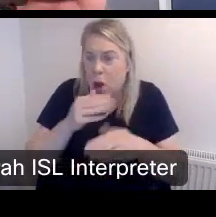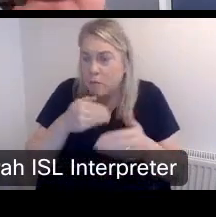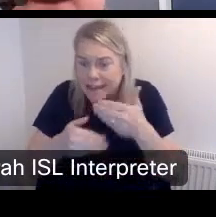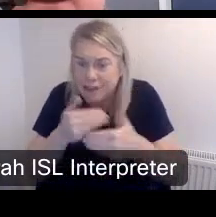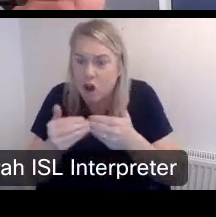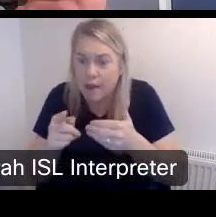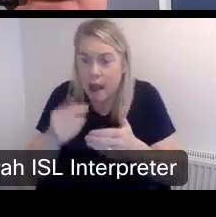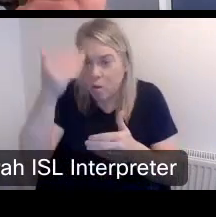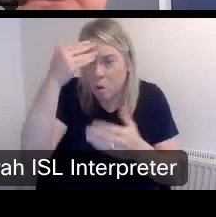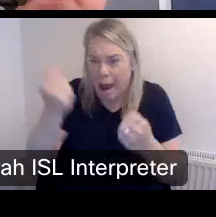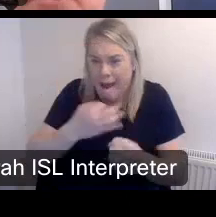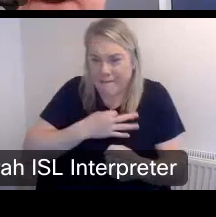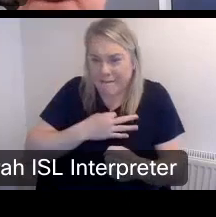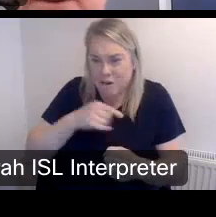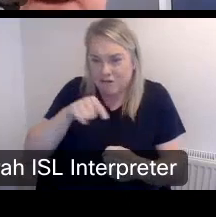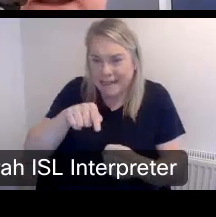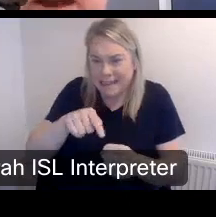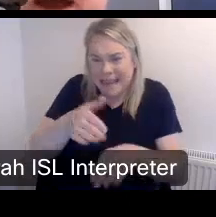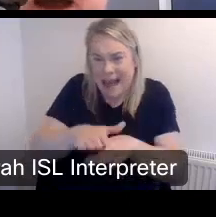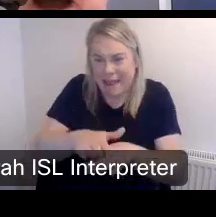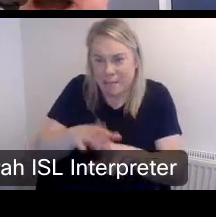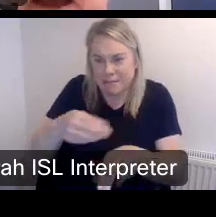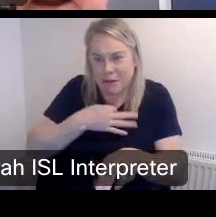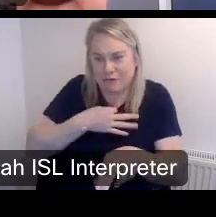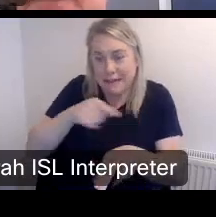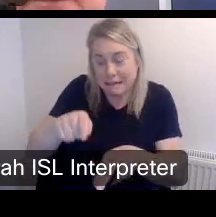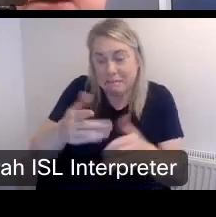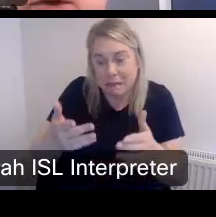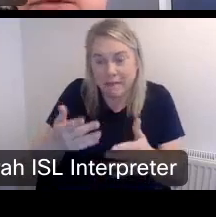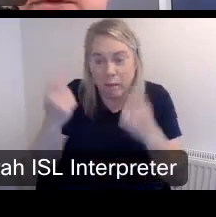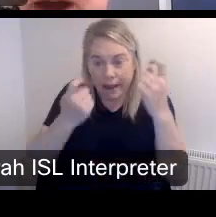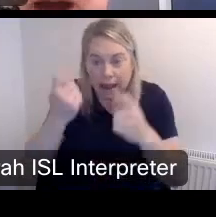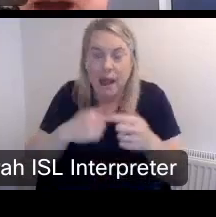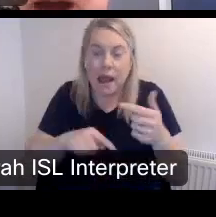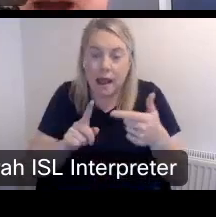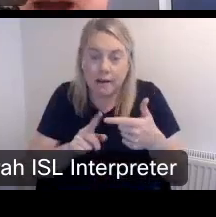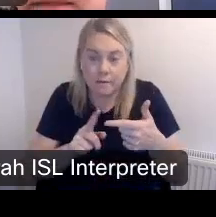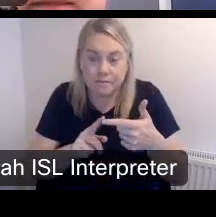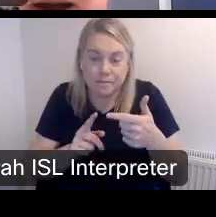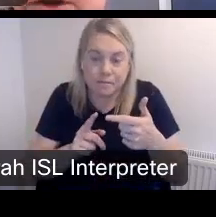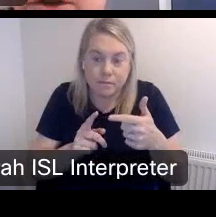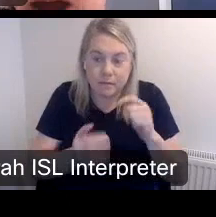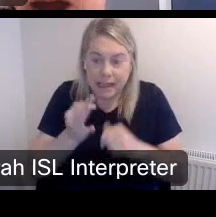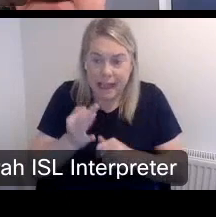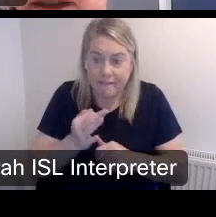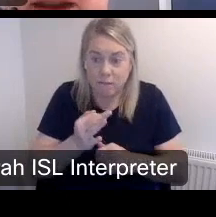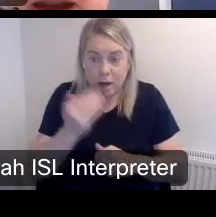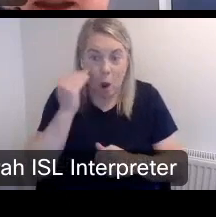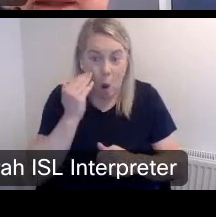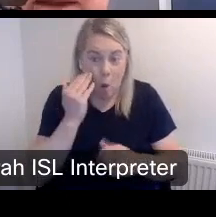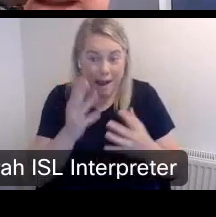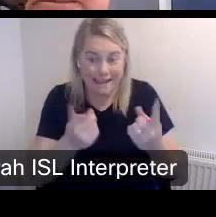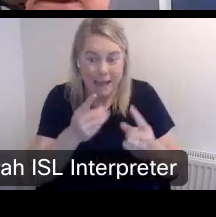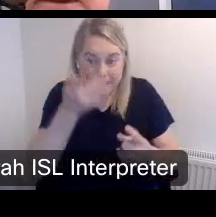risk, you know, of an adverse outcome, including death. And then I think if there's known, if there's a known error, I think that